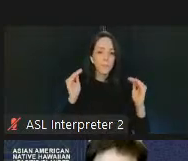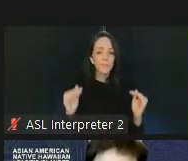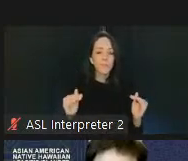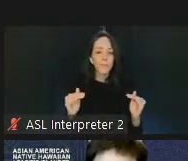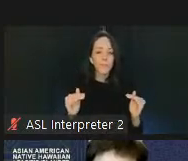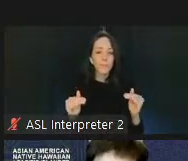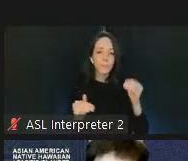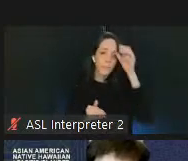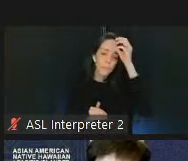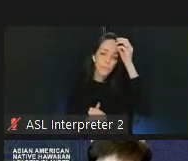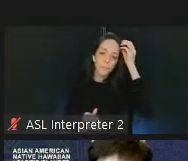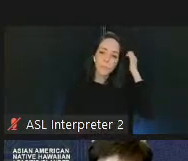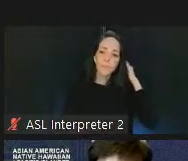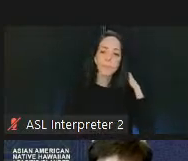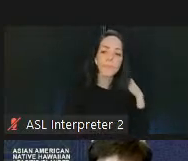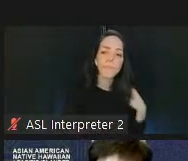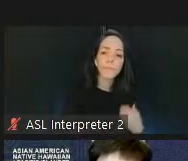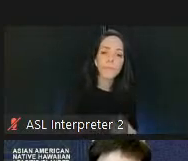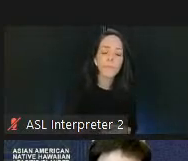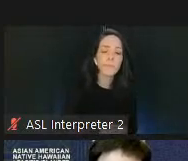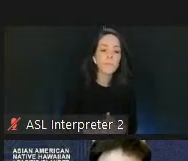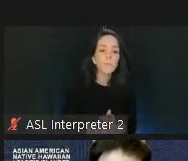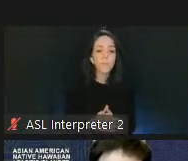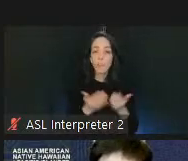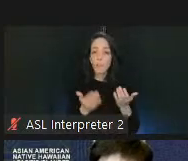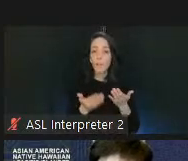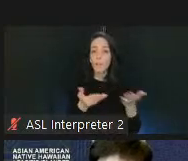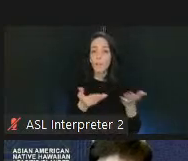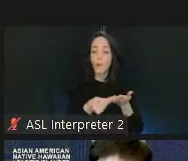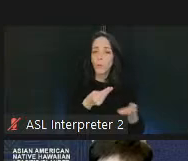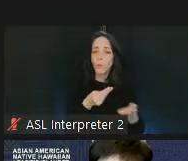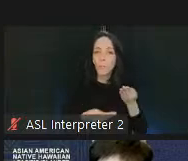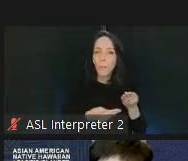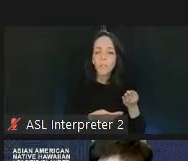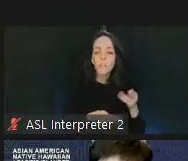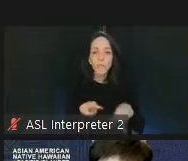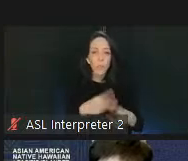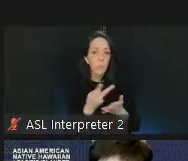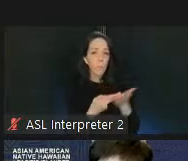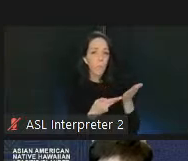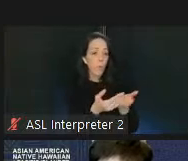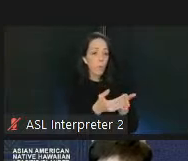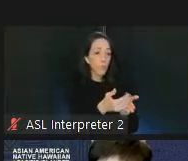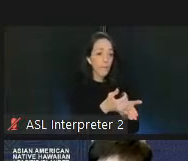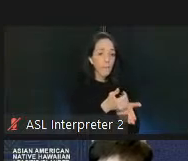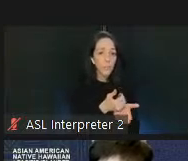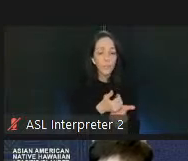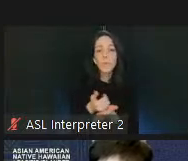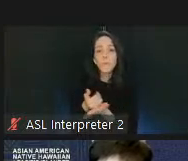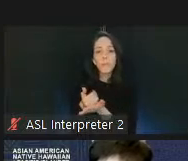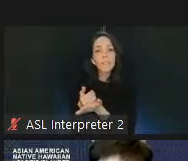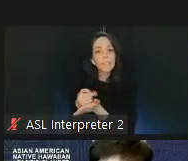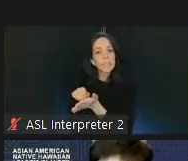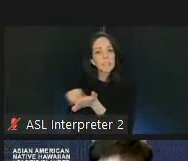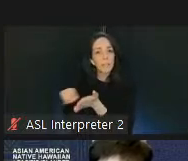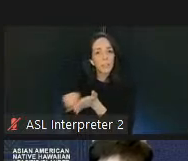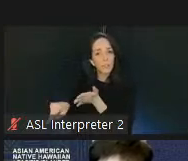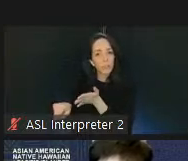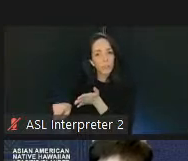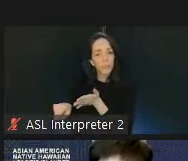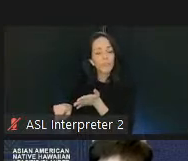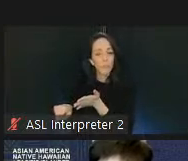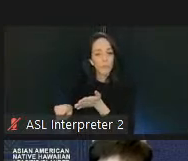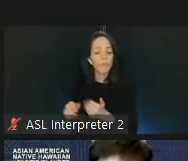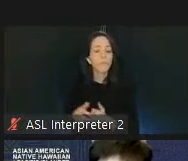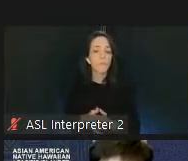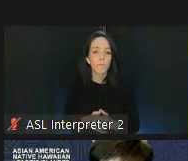Allow me to walk through the proposed budget, looking at both the revenue and expenditure slides of the ledger.